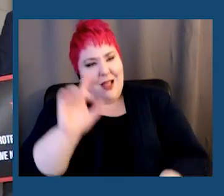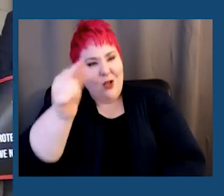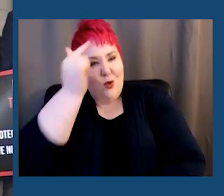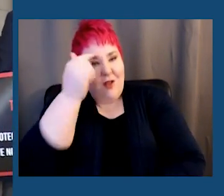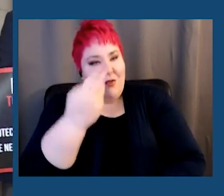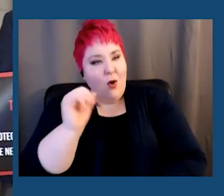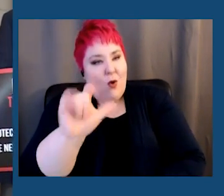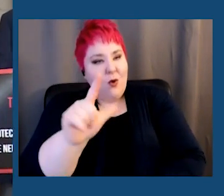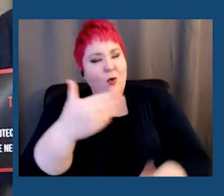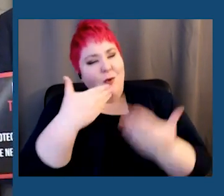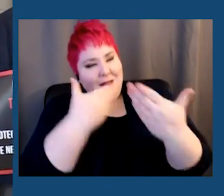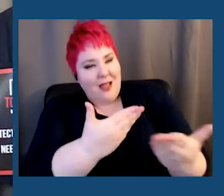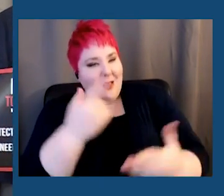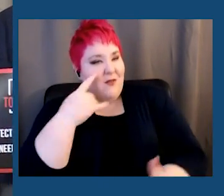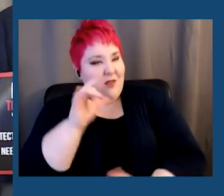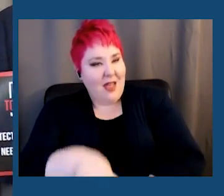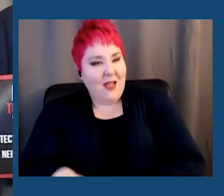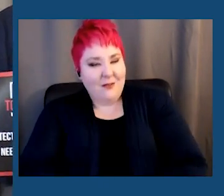that.